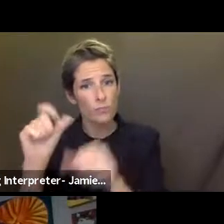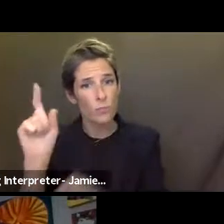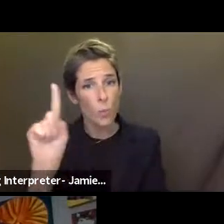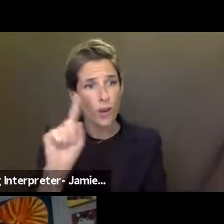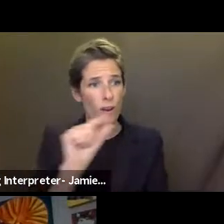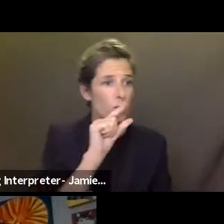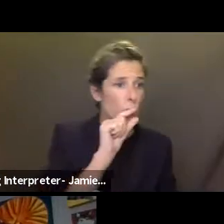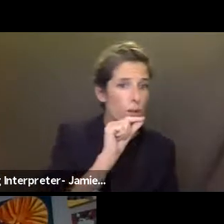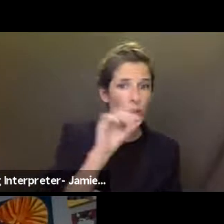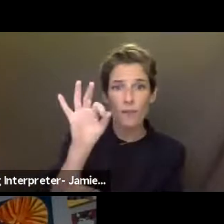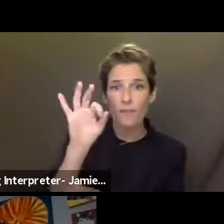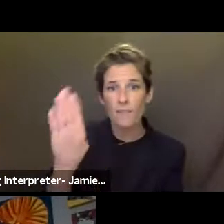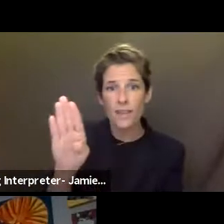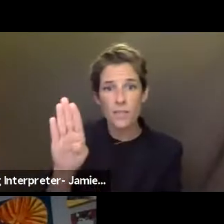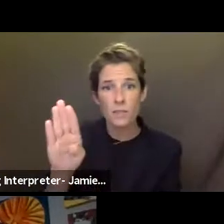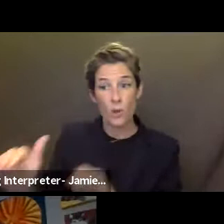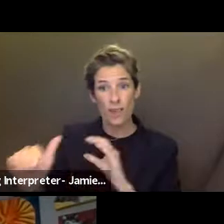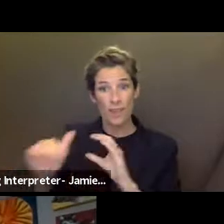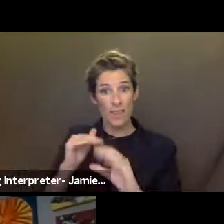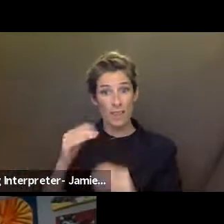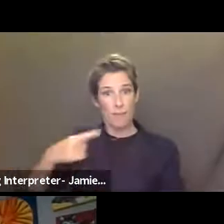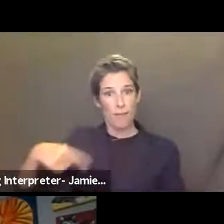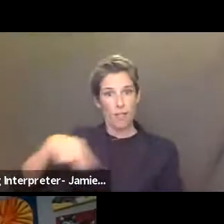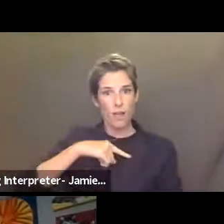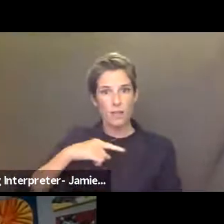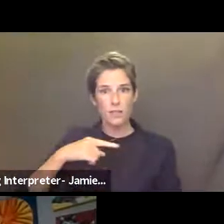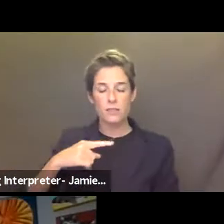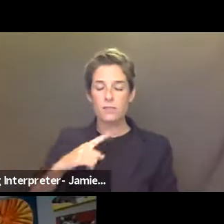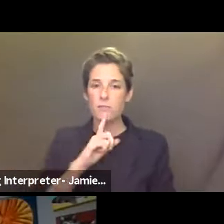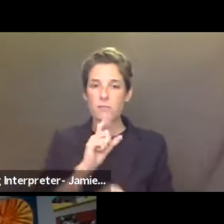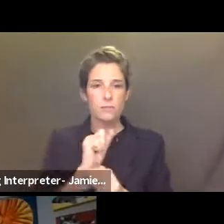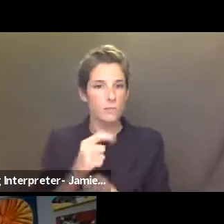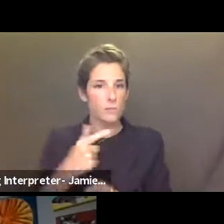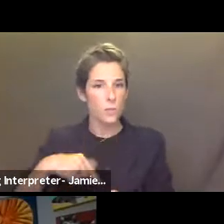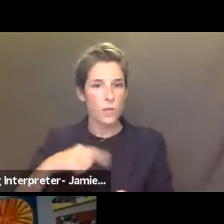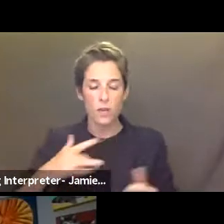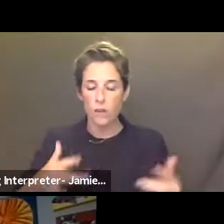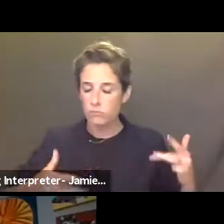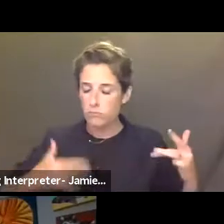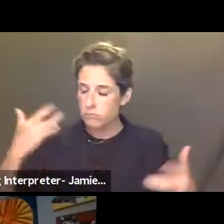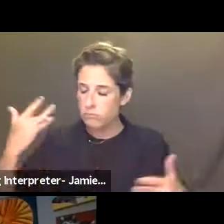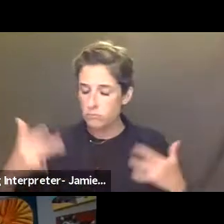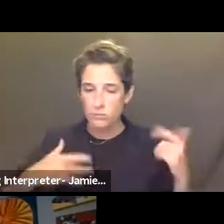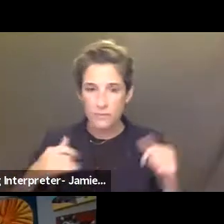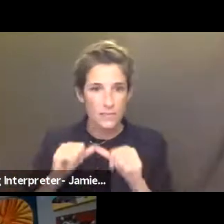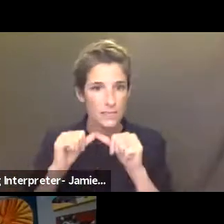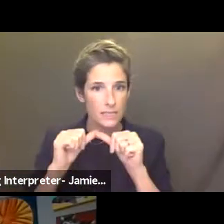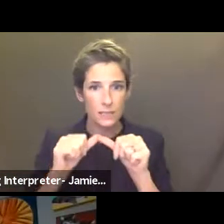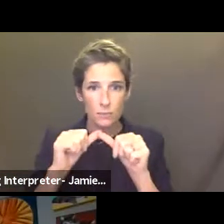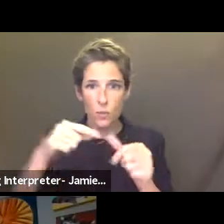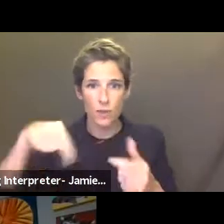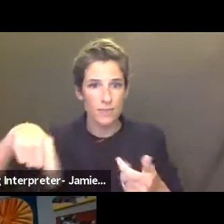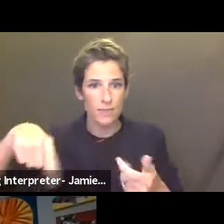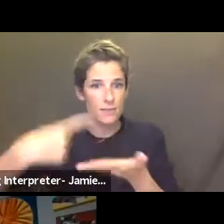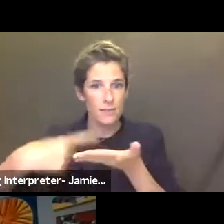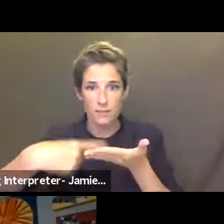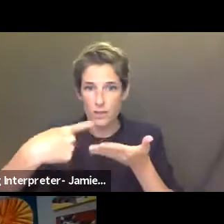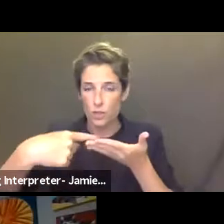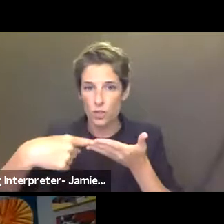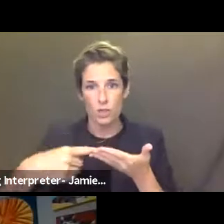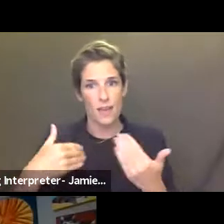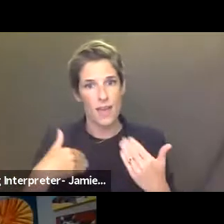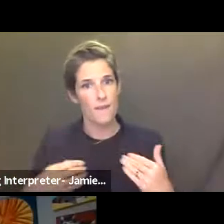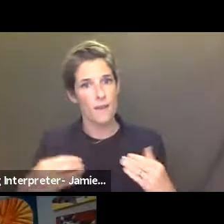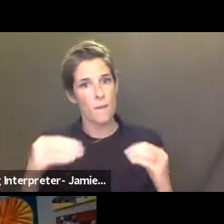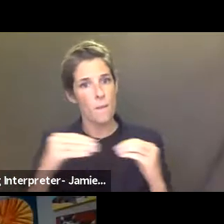email any of us. We are really excited to keep this going beyond the event to talk and think together about